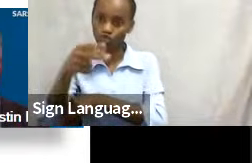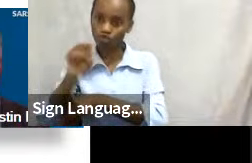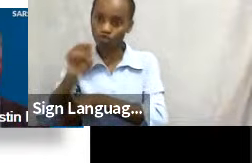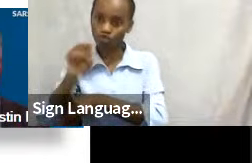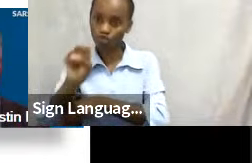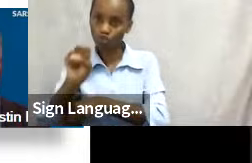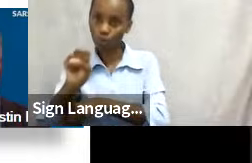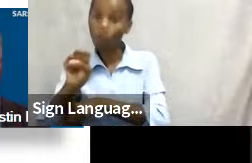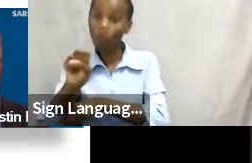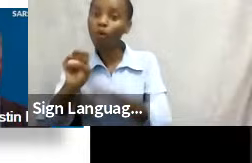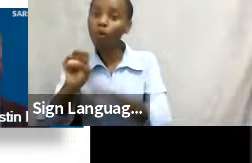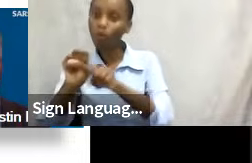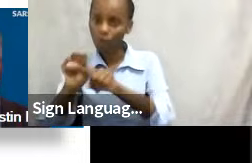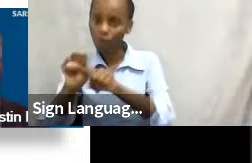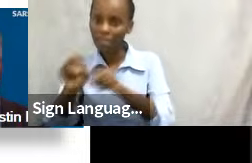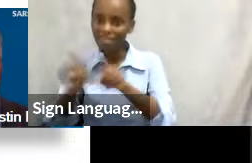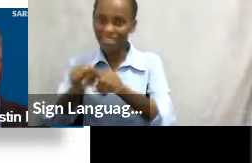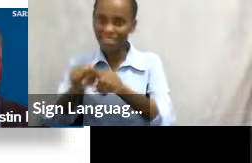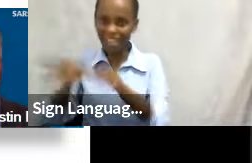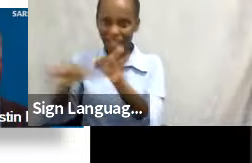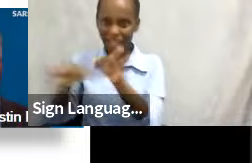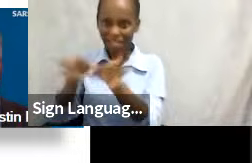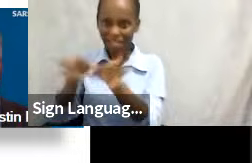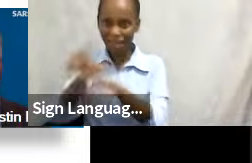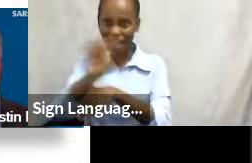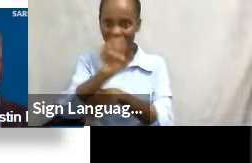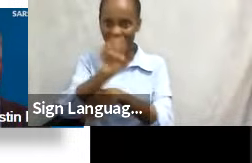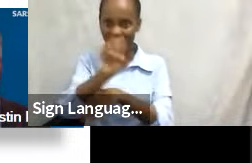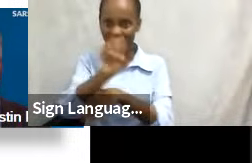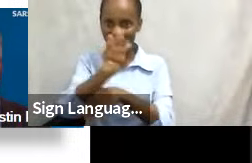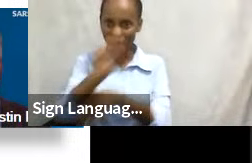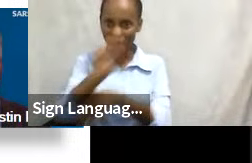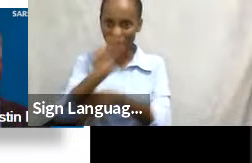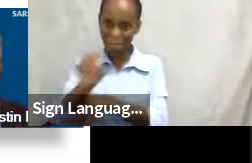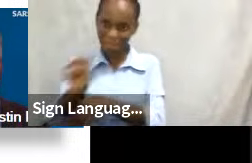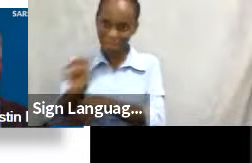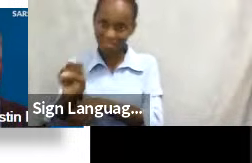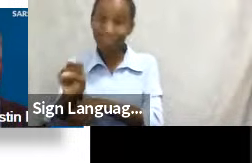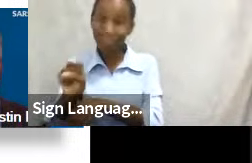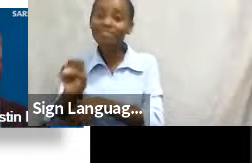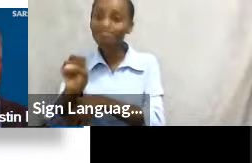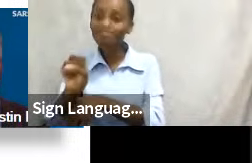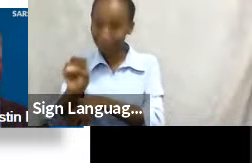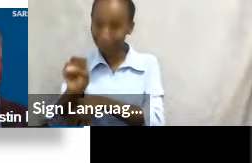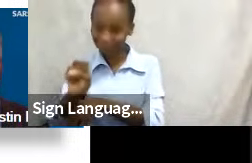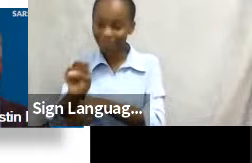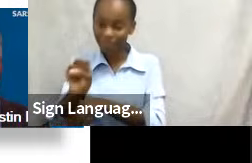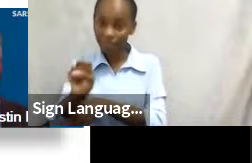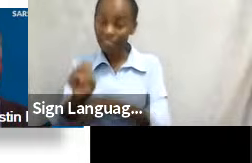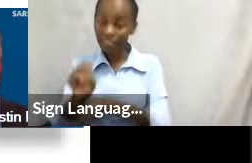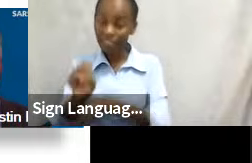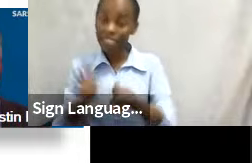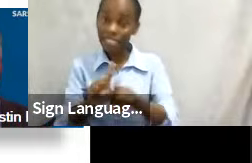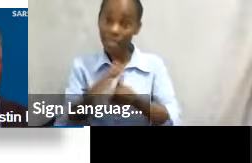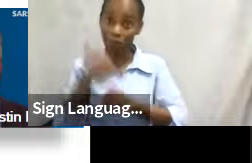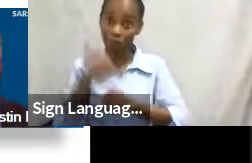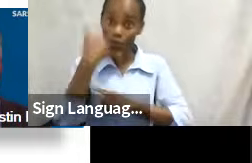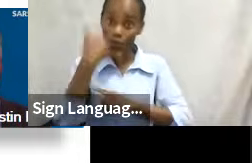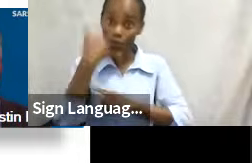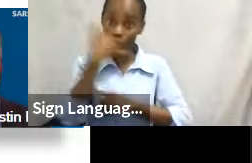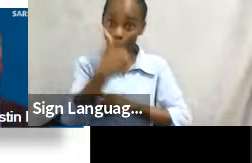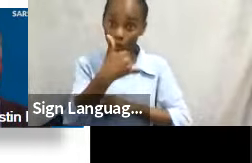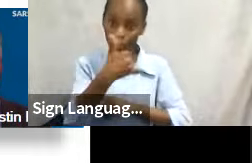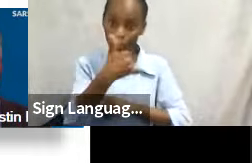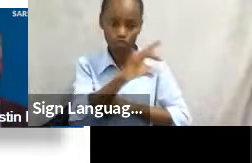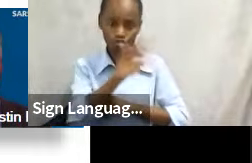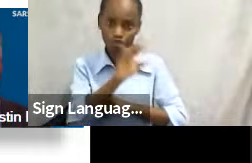option 0, if you don't have access to a computer and you can't go book an appointment online, you can phone our contact center, you